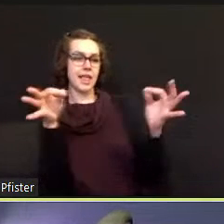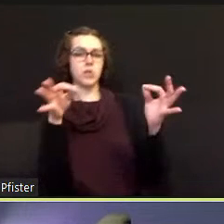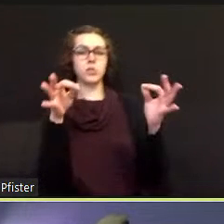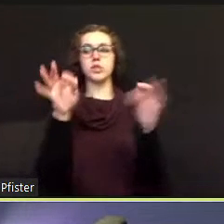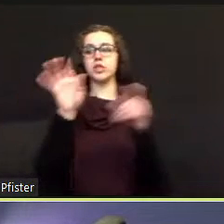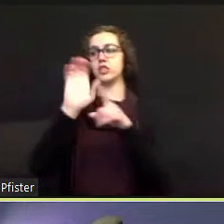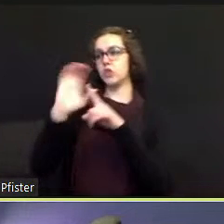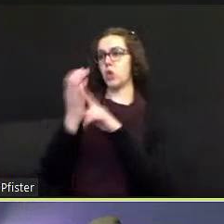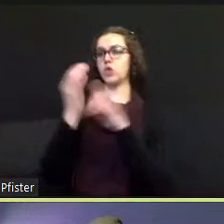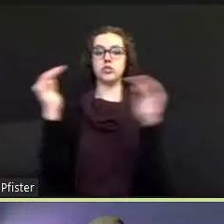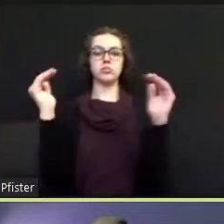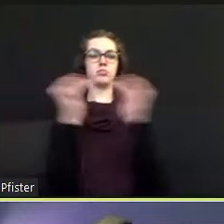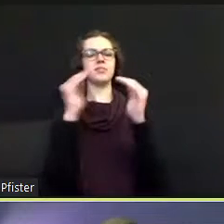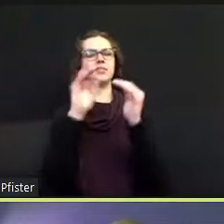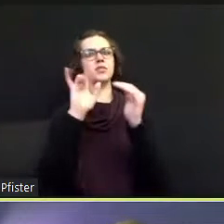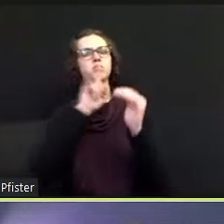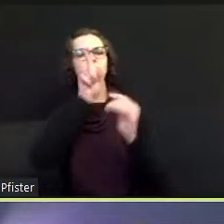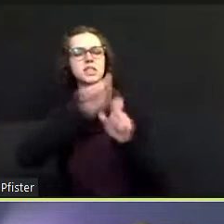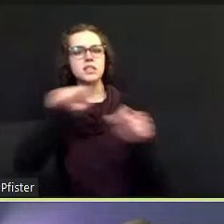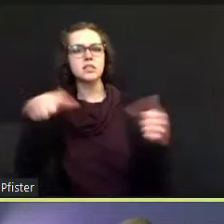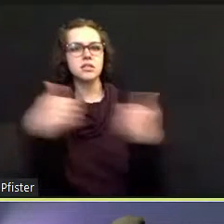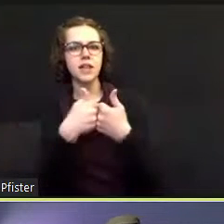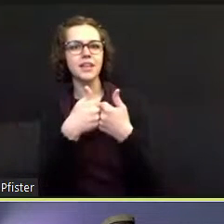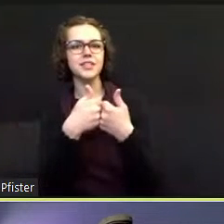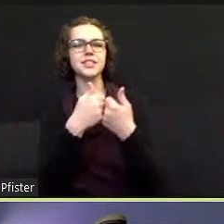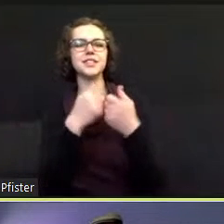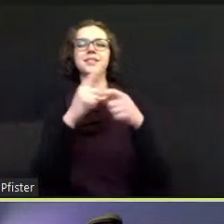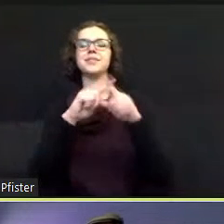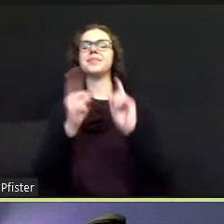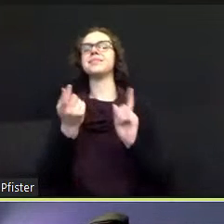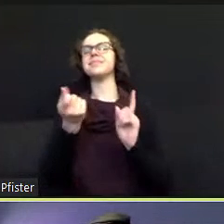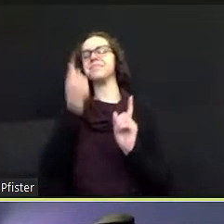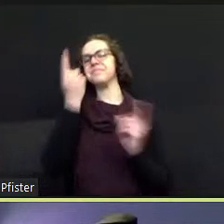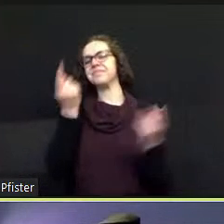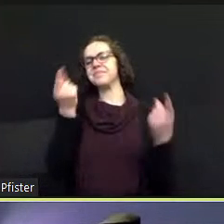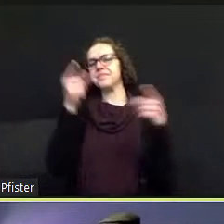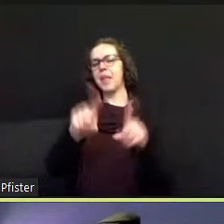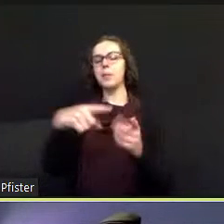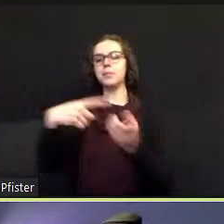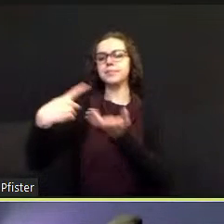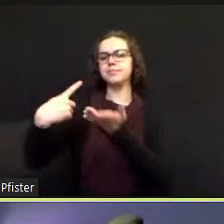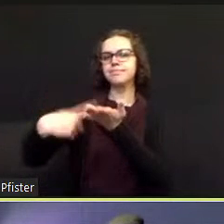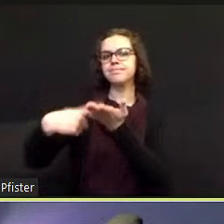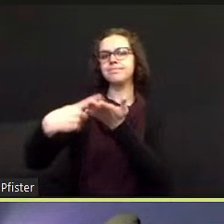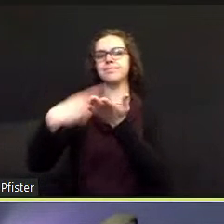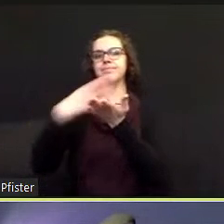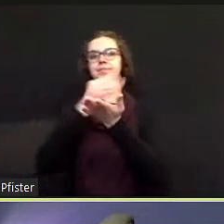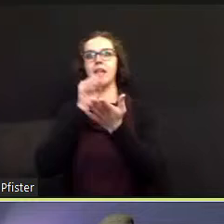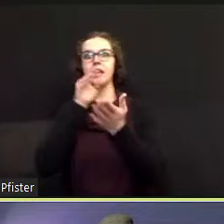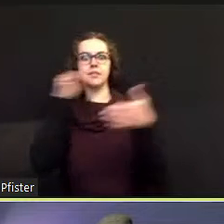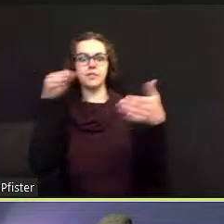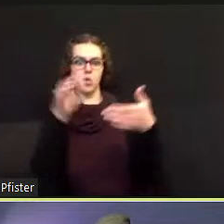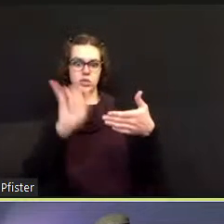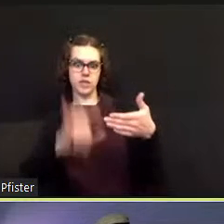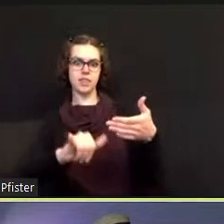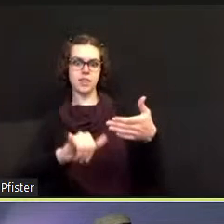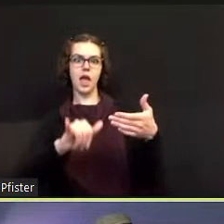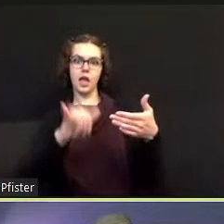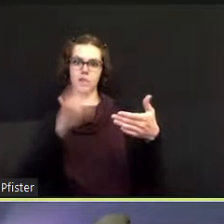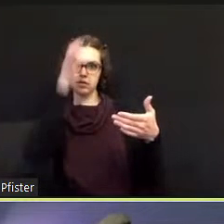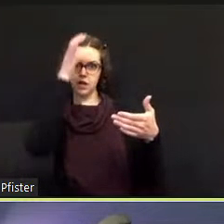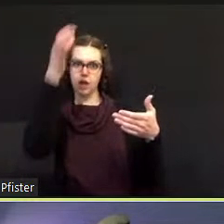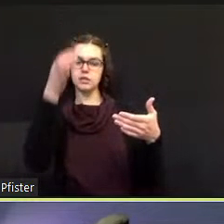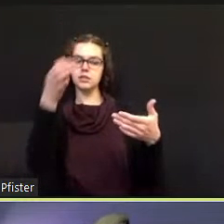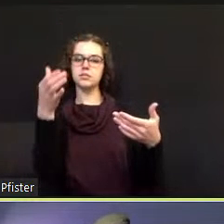model. But one of the poor things that happens is, as we argue and maybe even focus on this critically, we end